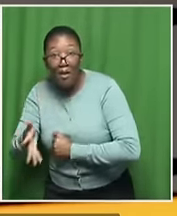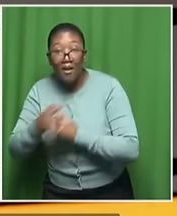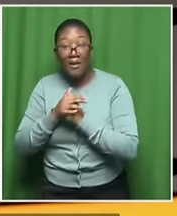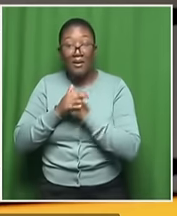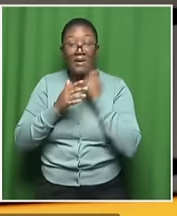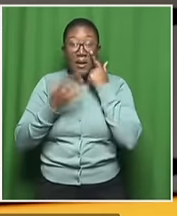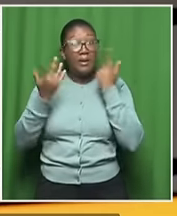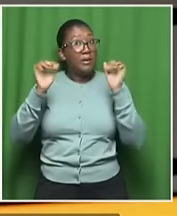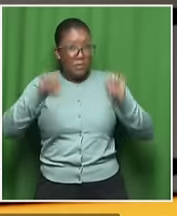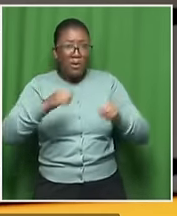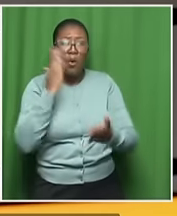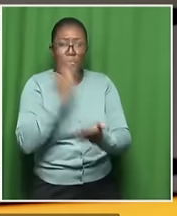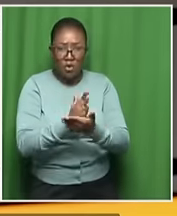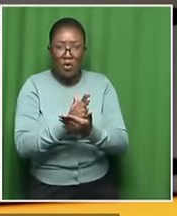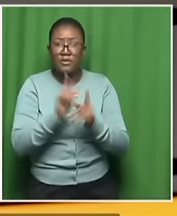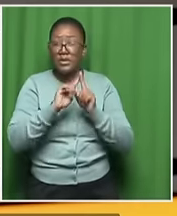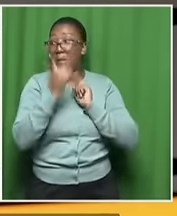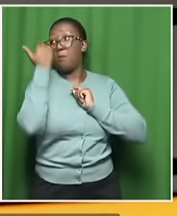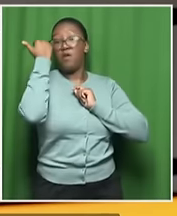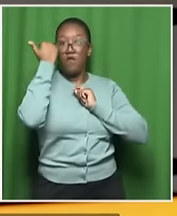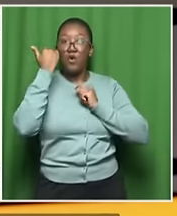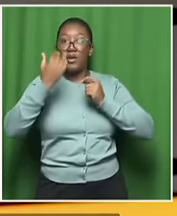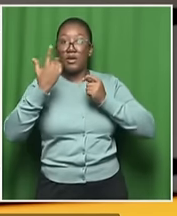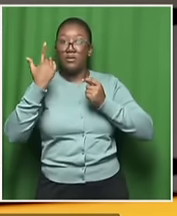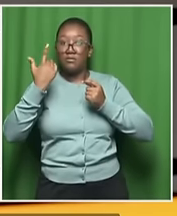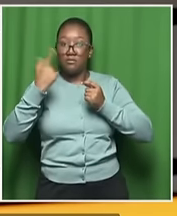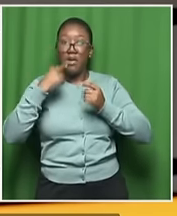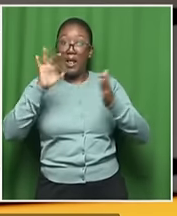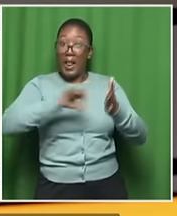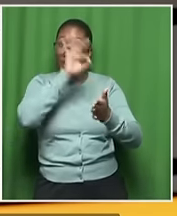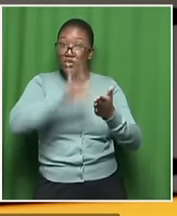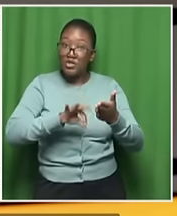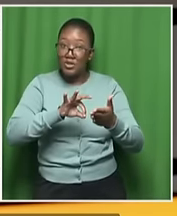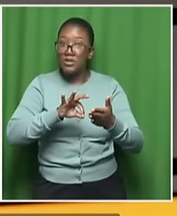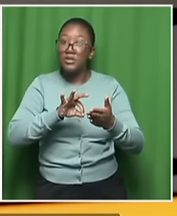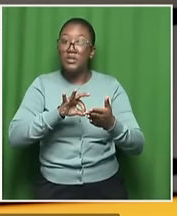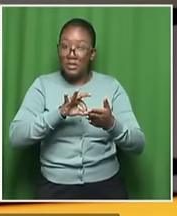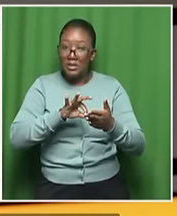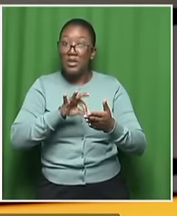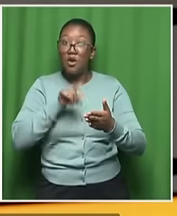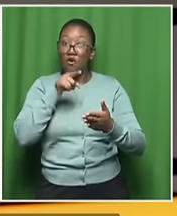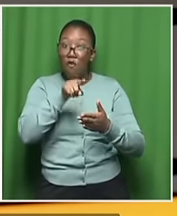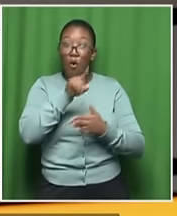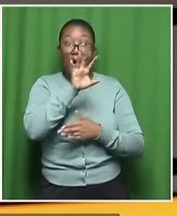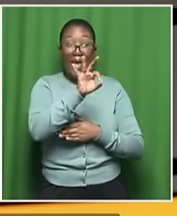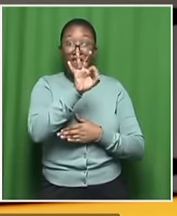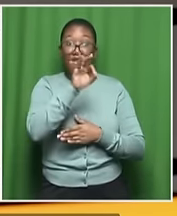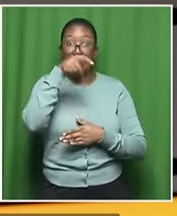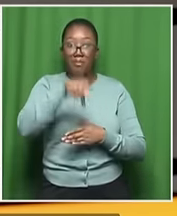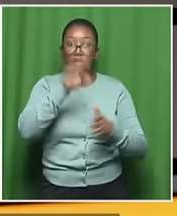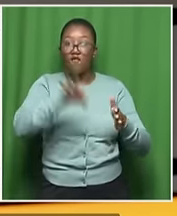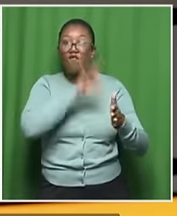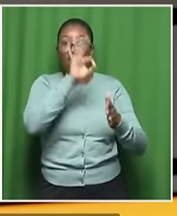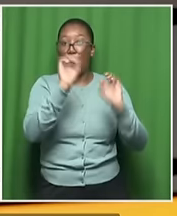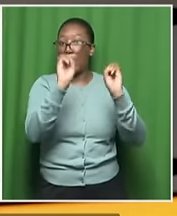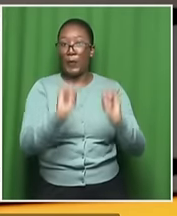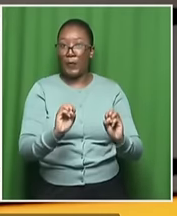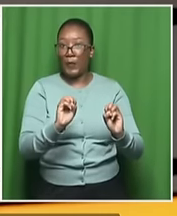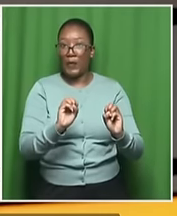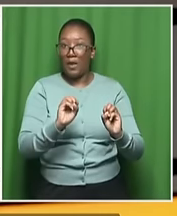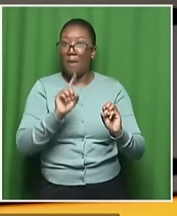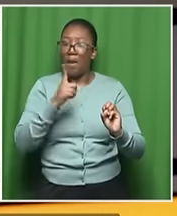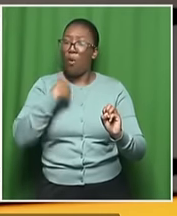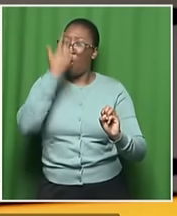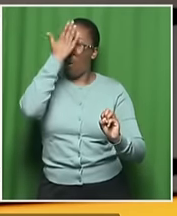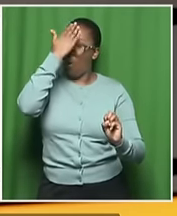previous elections, where, for instance, they said there were no votes for the Freedom Front Plus. And we knew that we